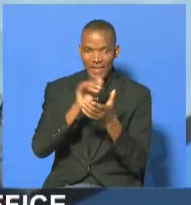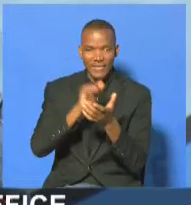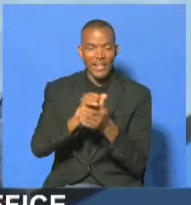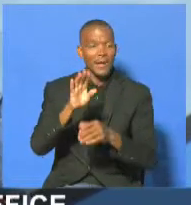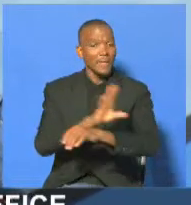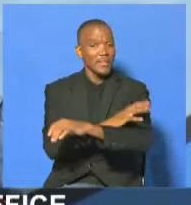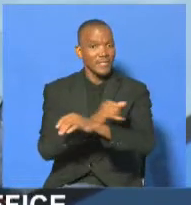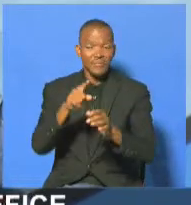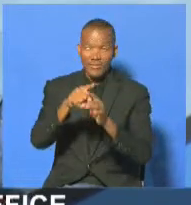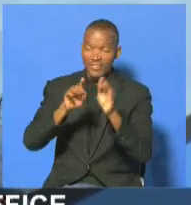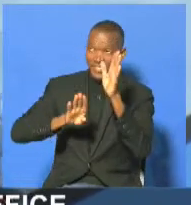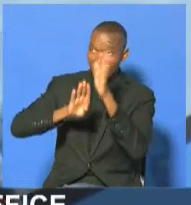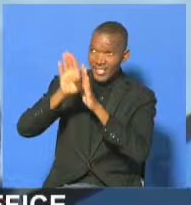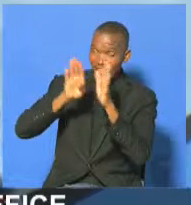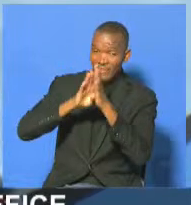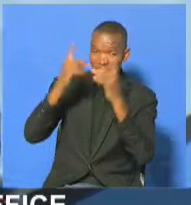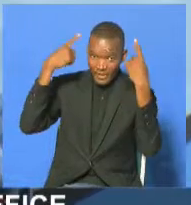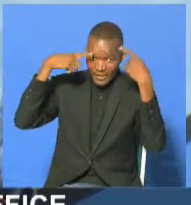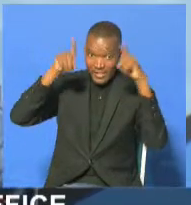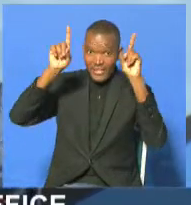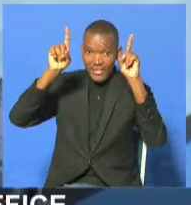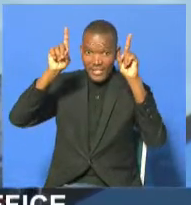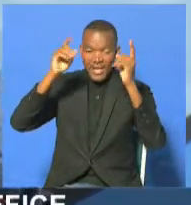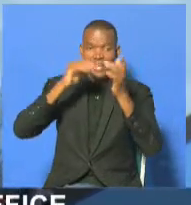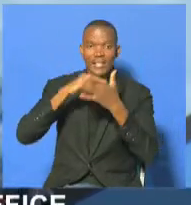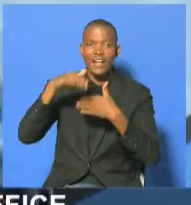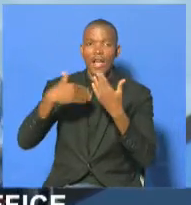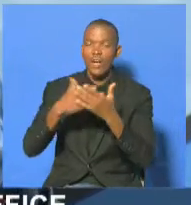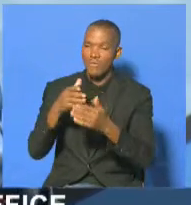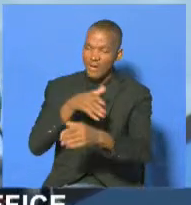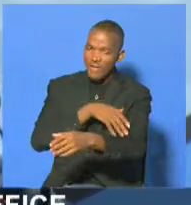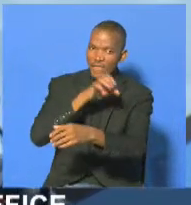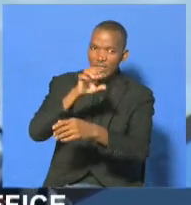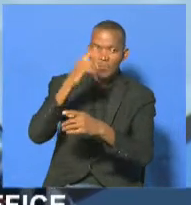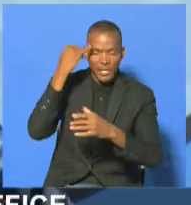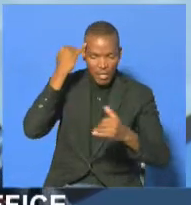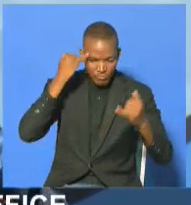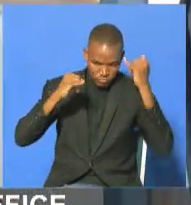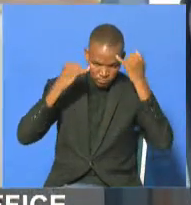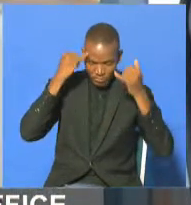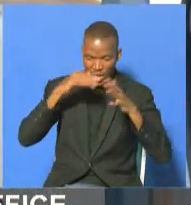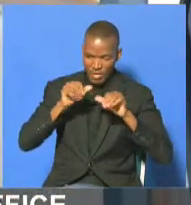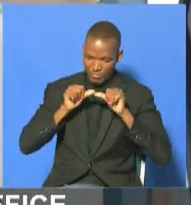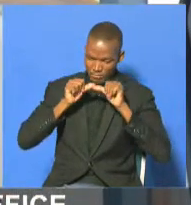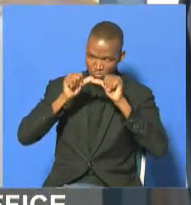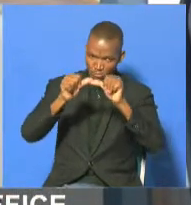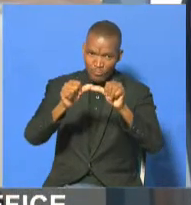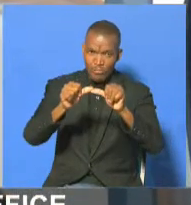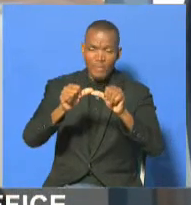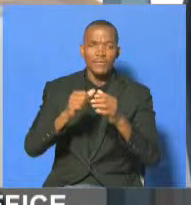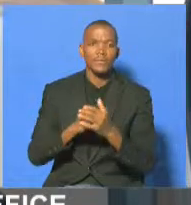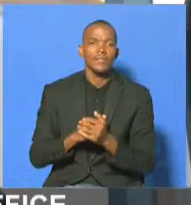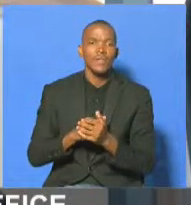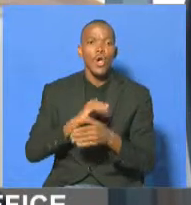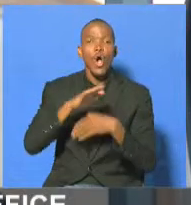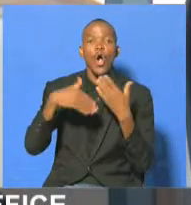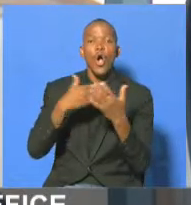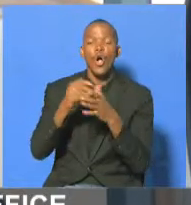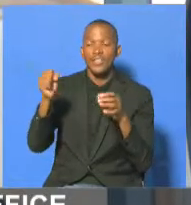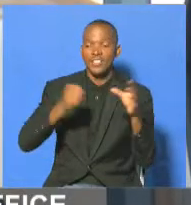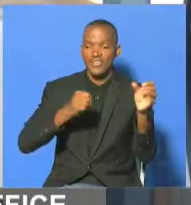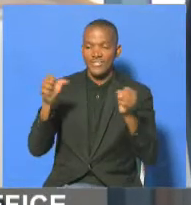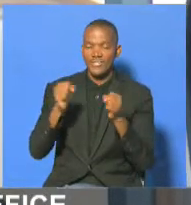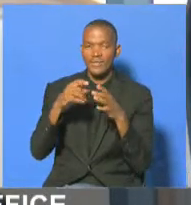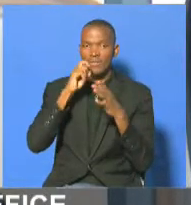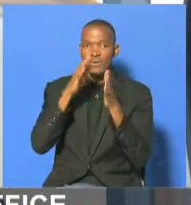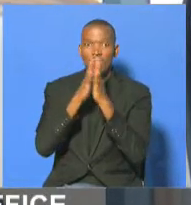business success. It is about fostering a culture of innovation and resilience. All stakeholders were urged to have a